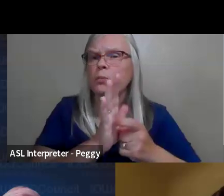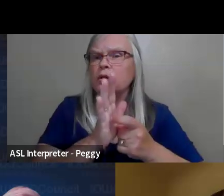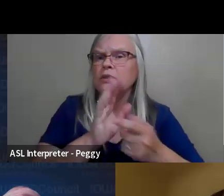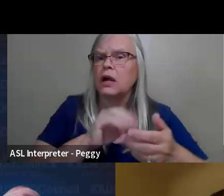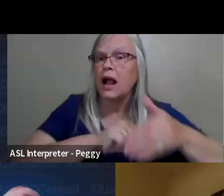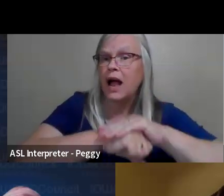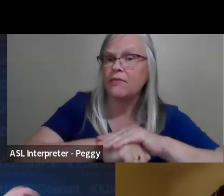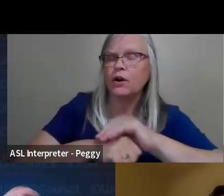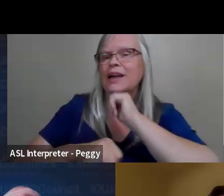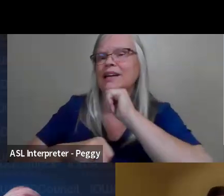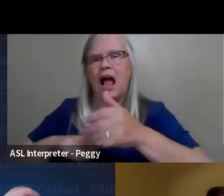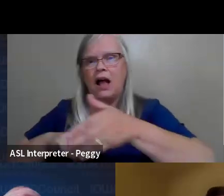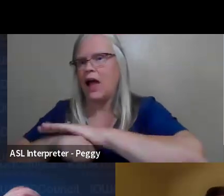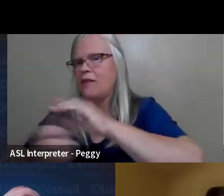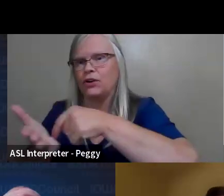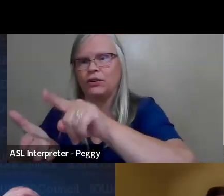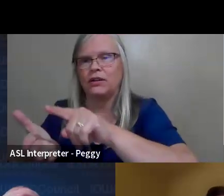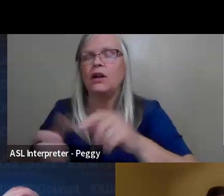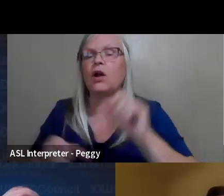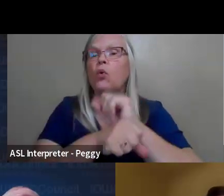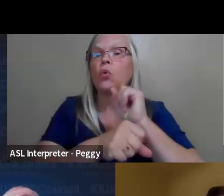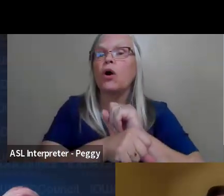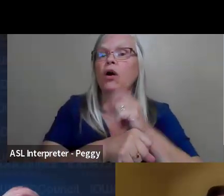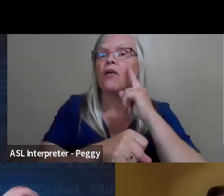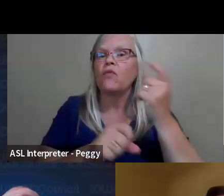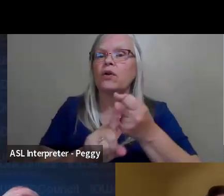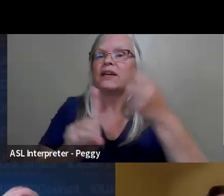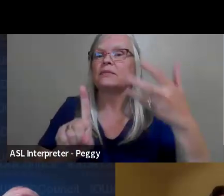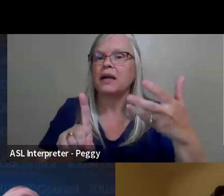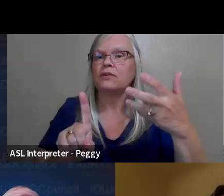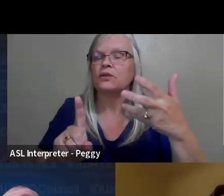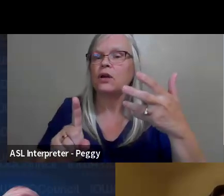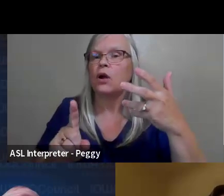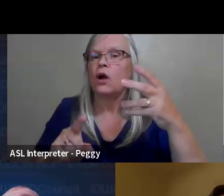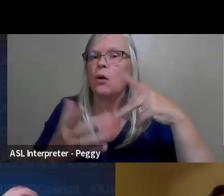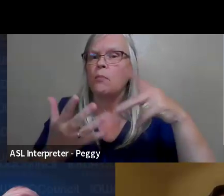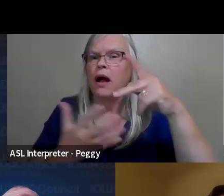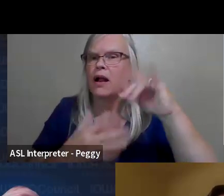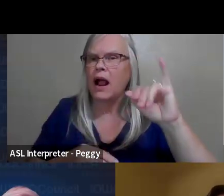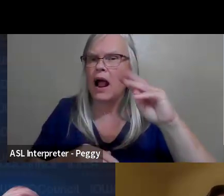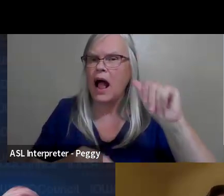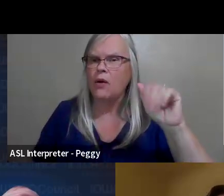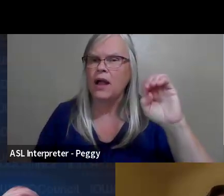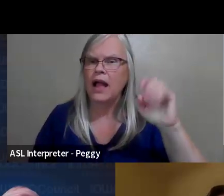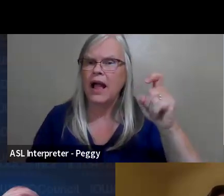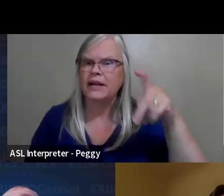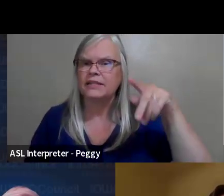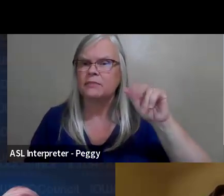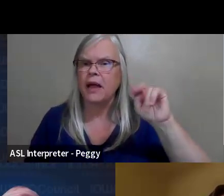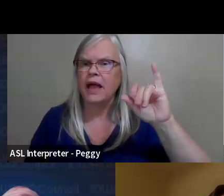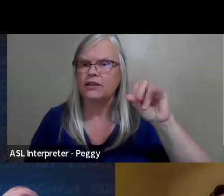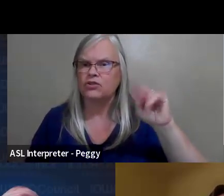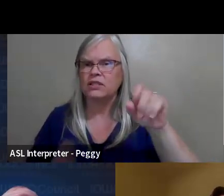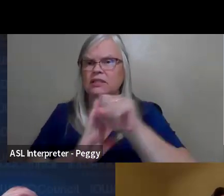cover. The work requirements, of course, are for the expansion population. Brooke, is Iowa expansion state? I'm We sorry, I are.